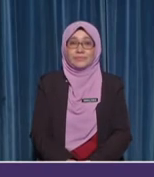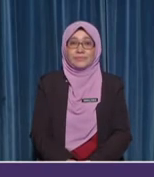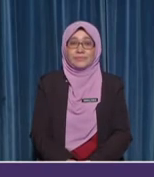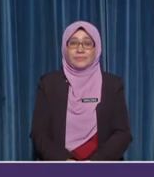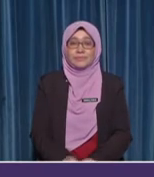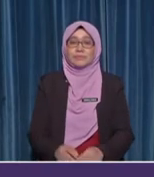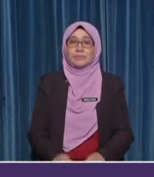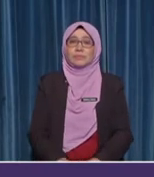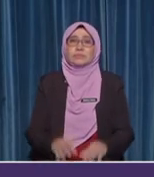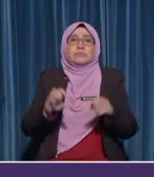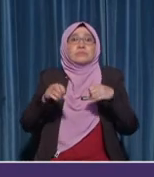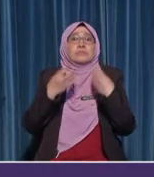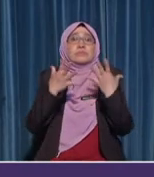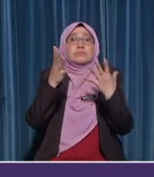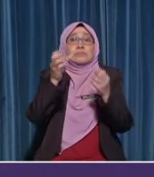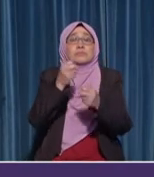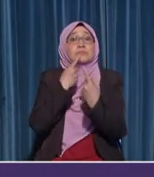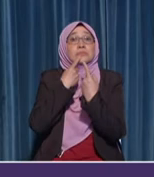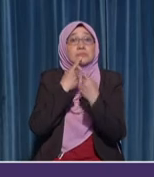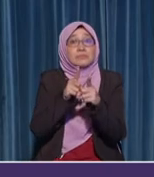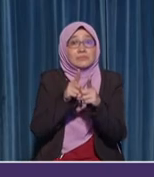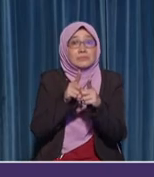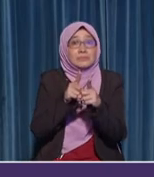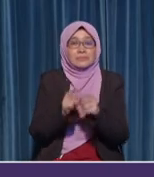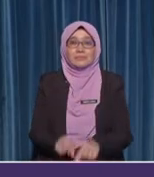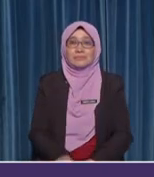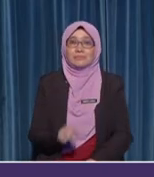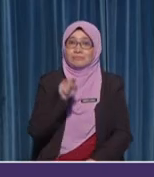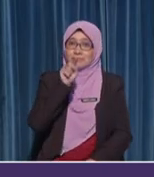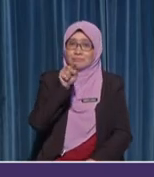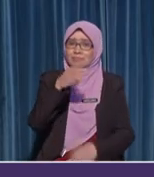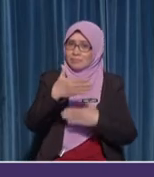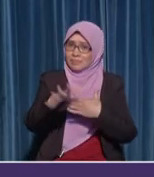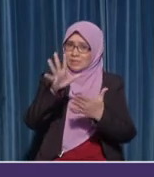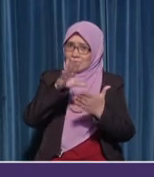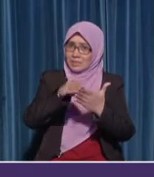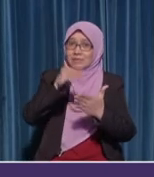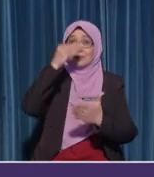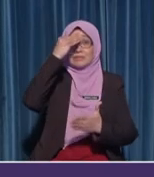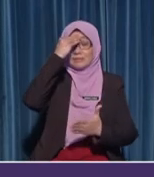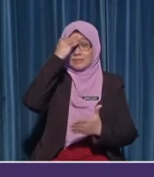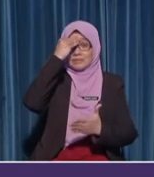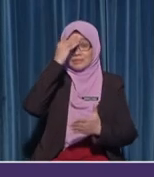How did you get the answer? You have learnt a moment ago.